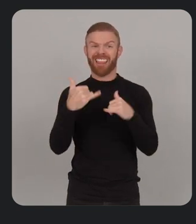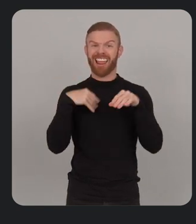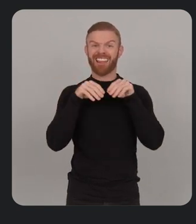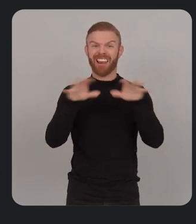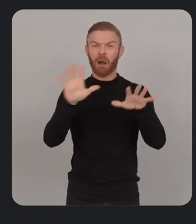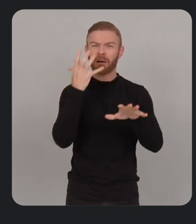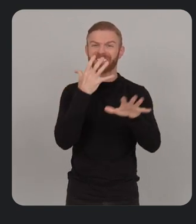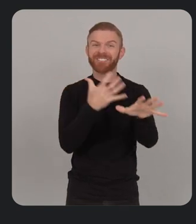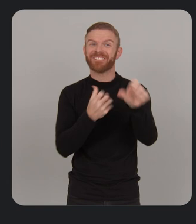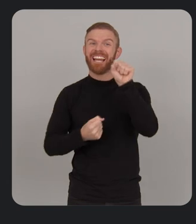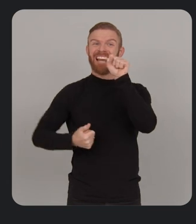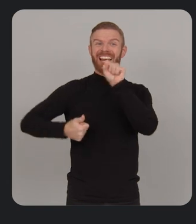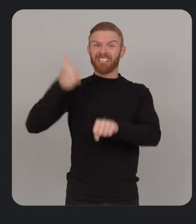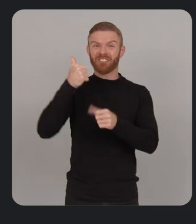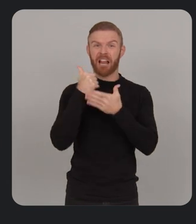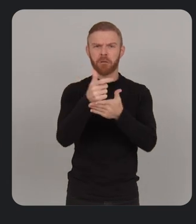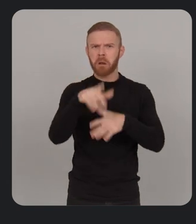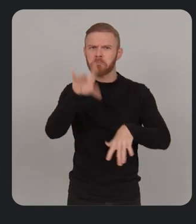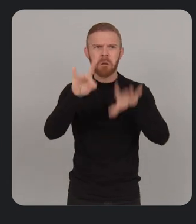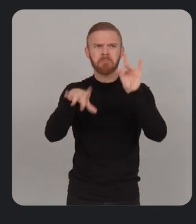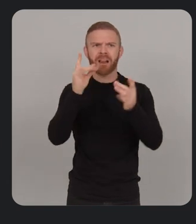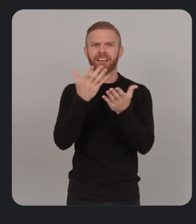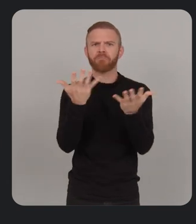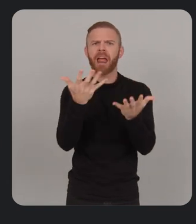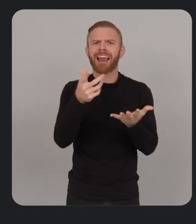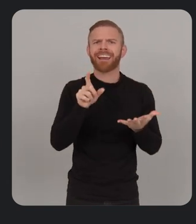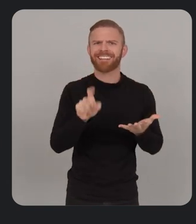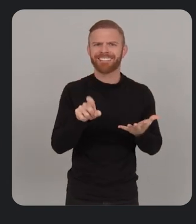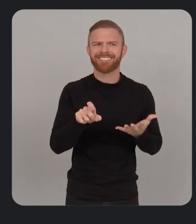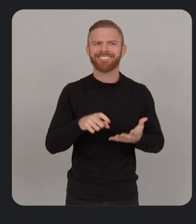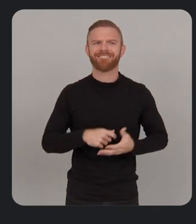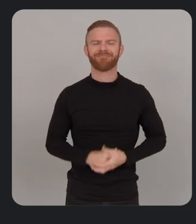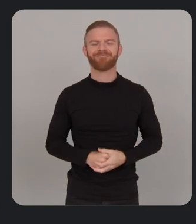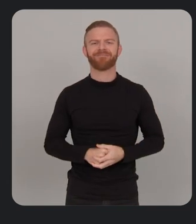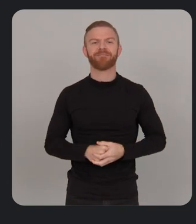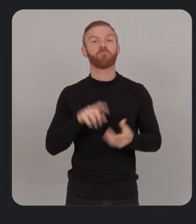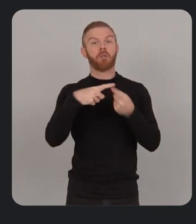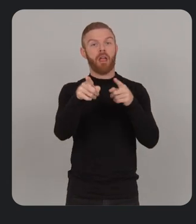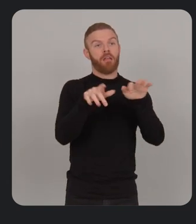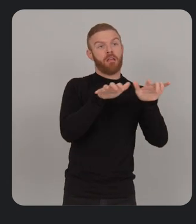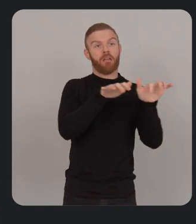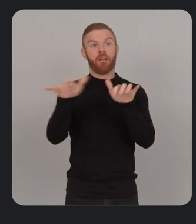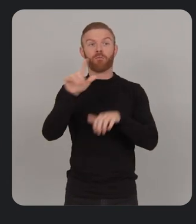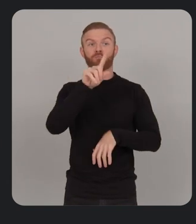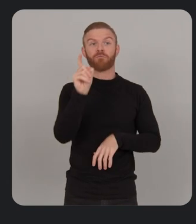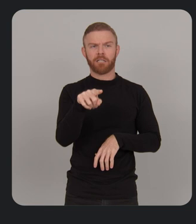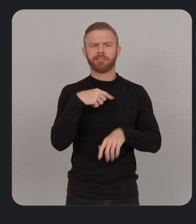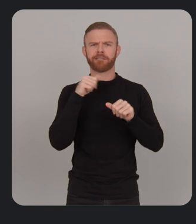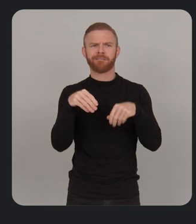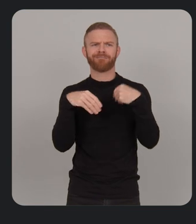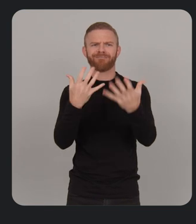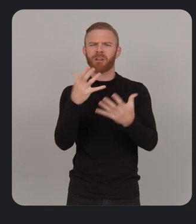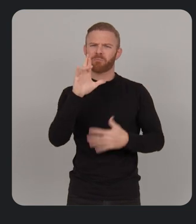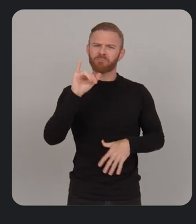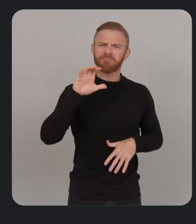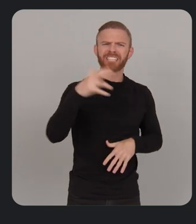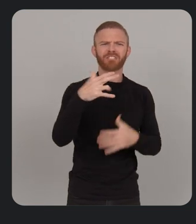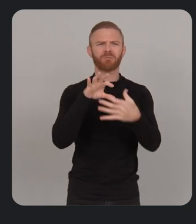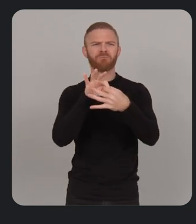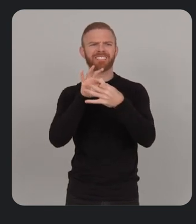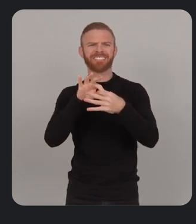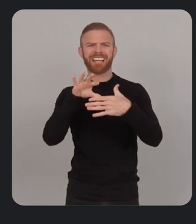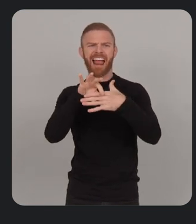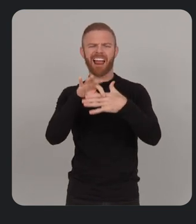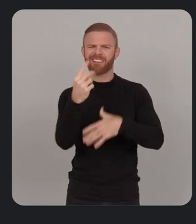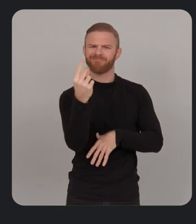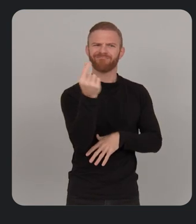In fact, we're launching an even faster way to help you find what you need. When you begin to type in a question, we can provide rich and relevant content